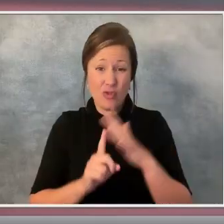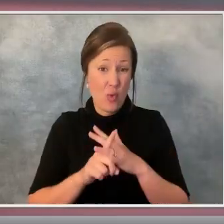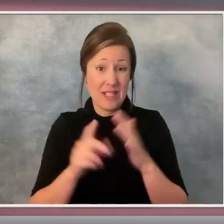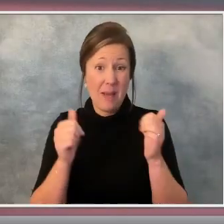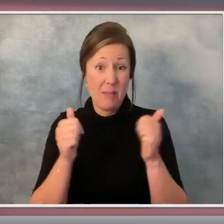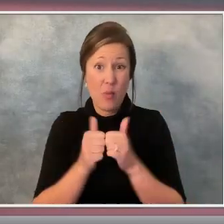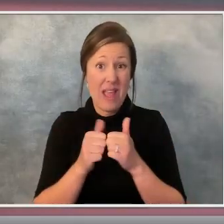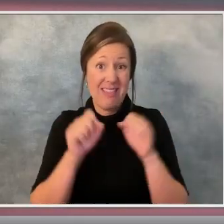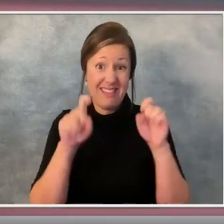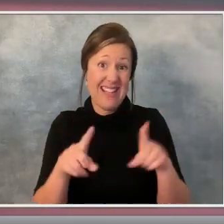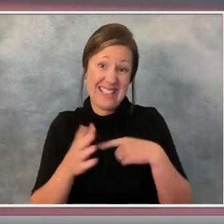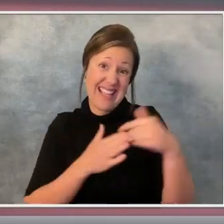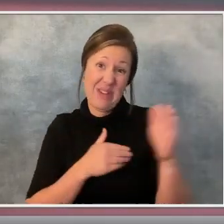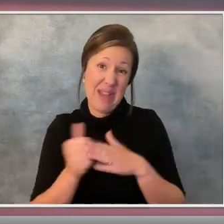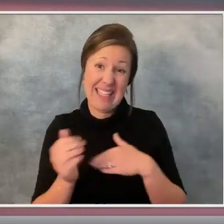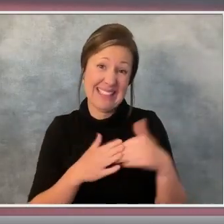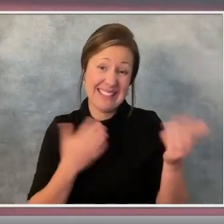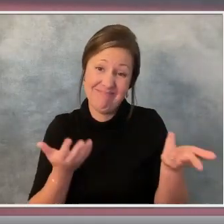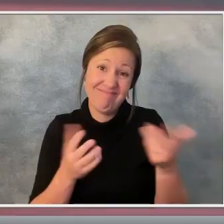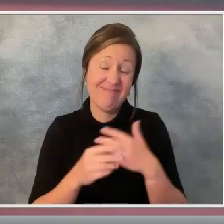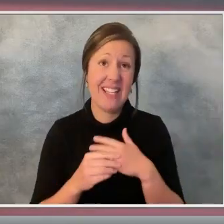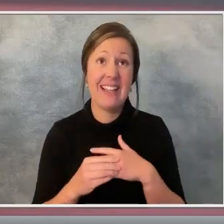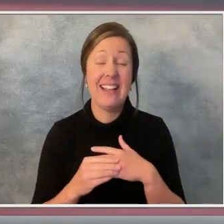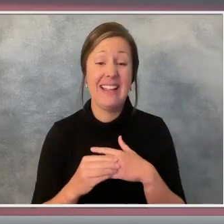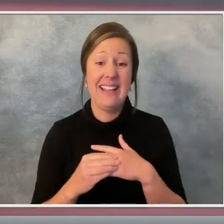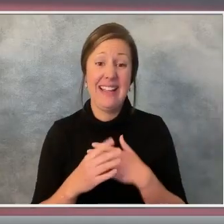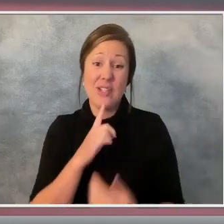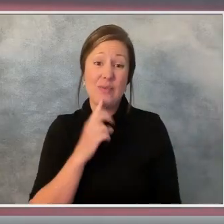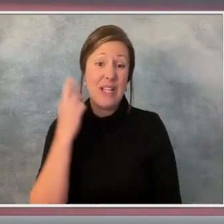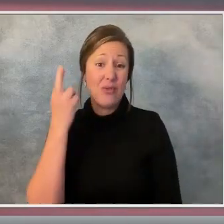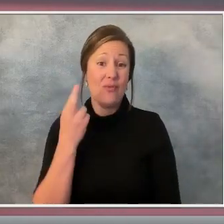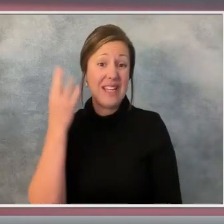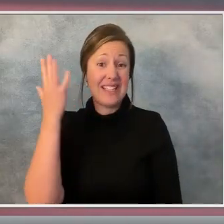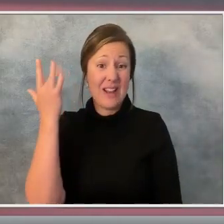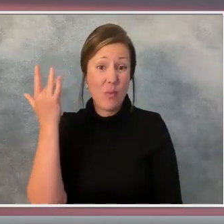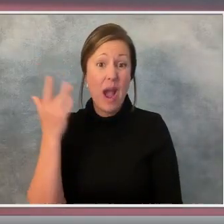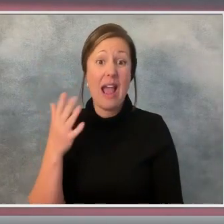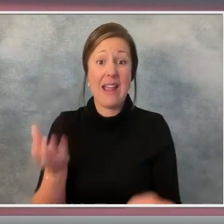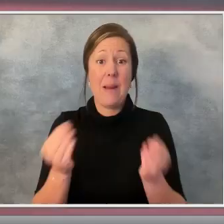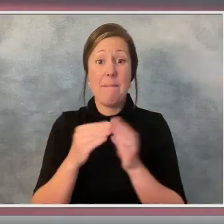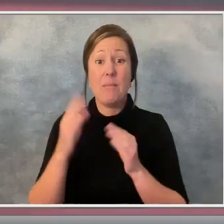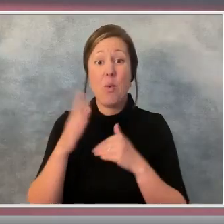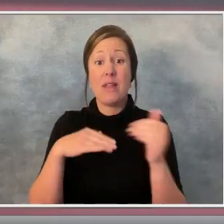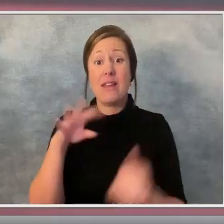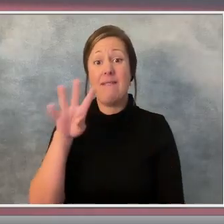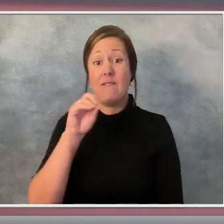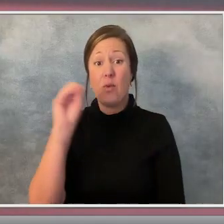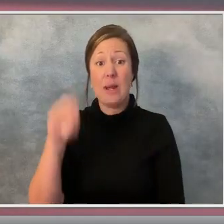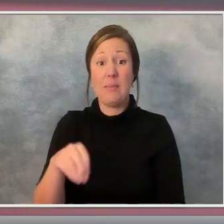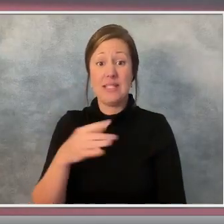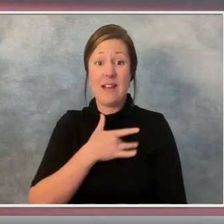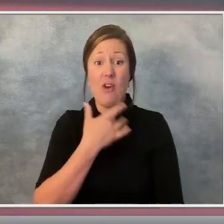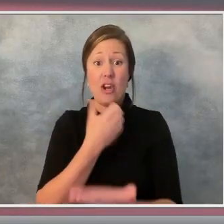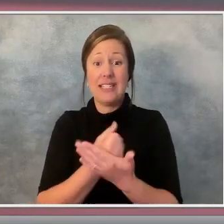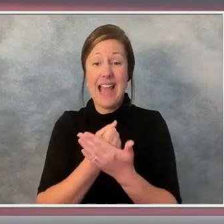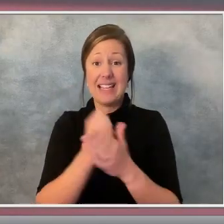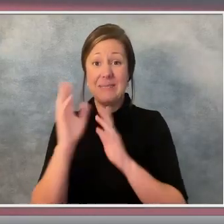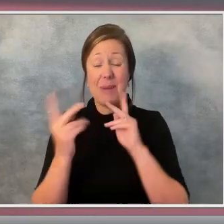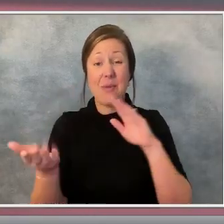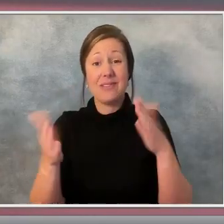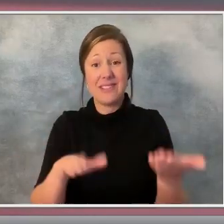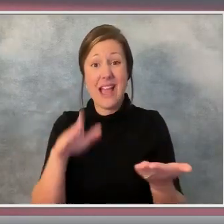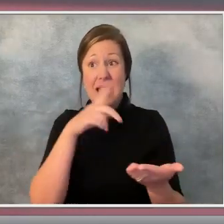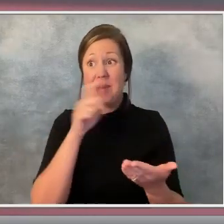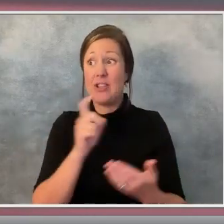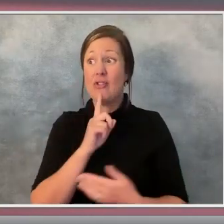anyways. It's the reason why still sort of upwards of 40% of heart attacks are still fatal for people, because they're this dramatic. We just don't